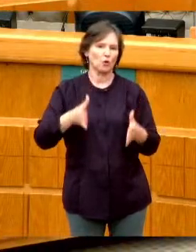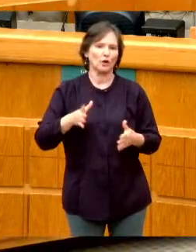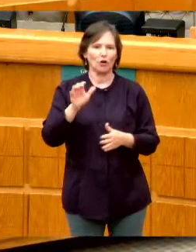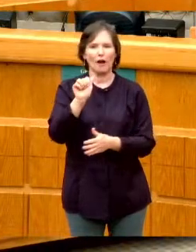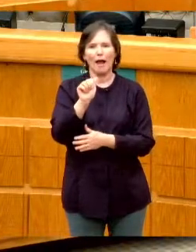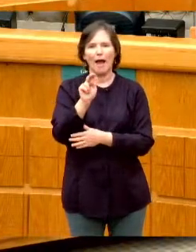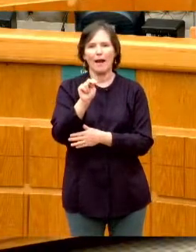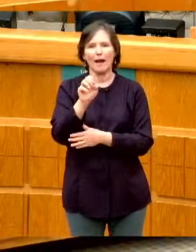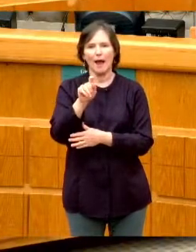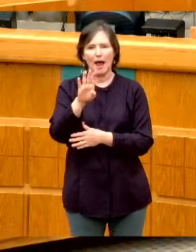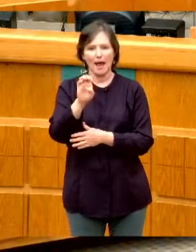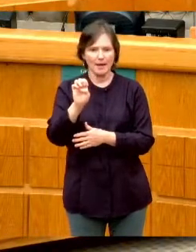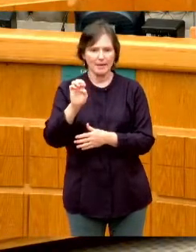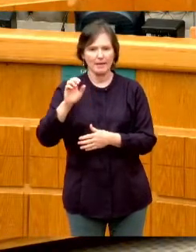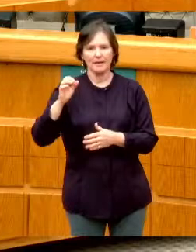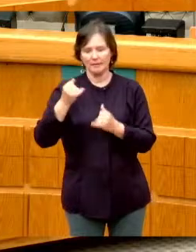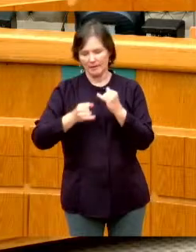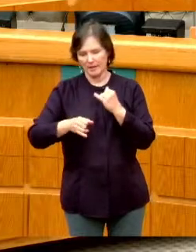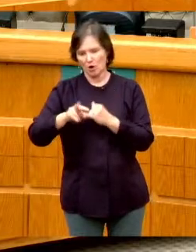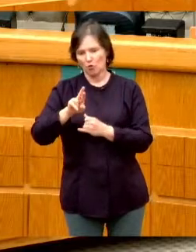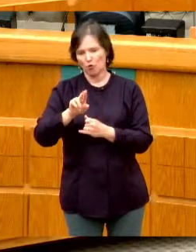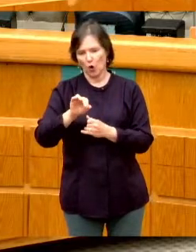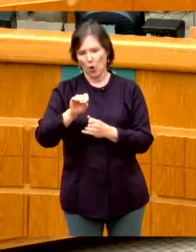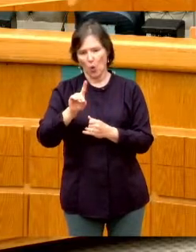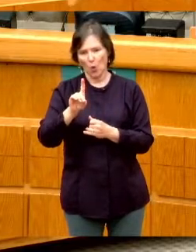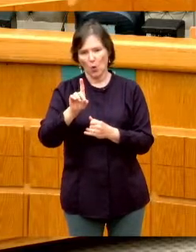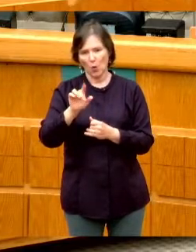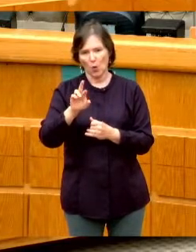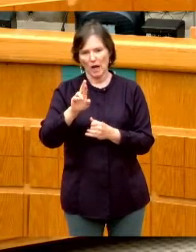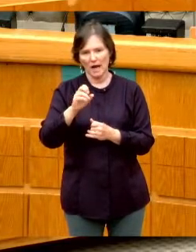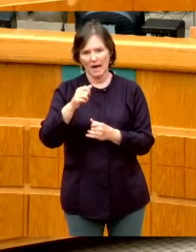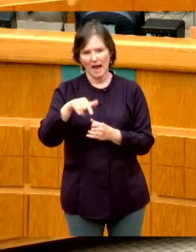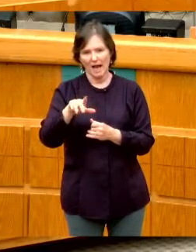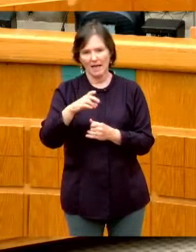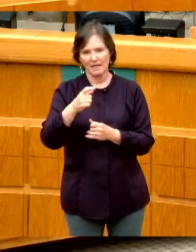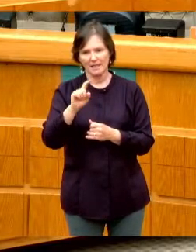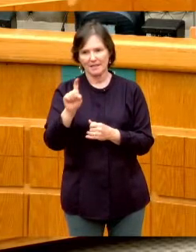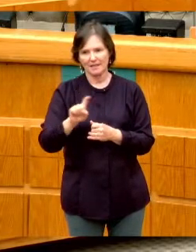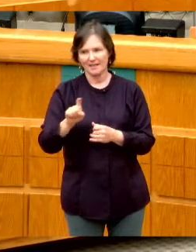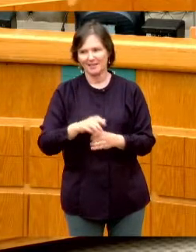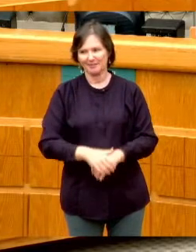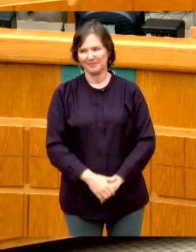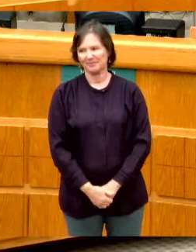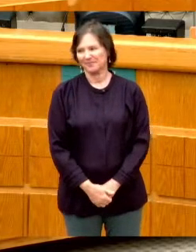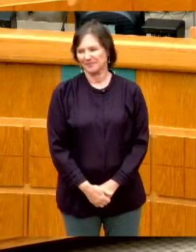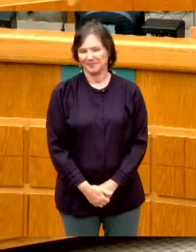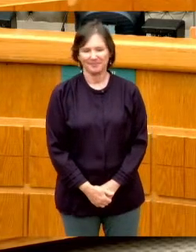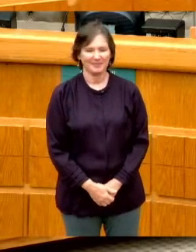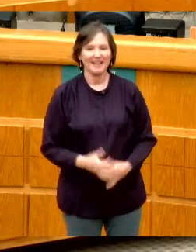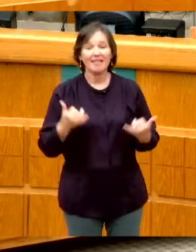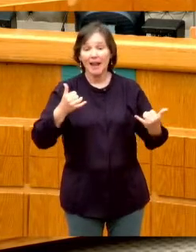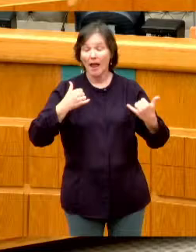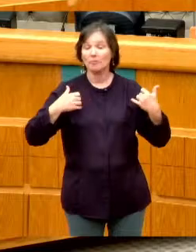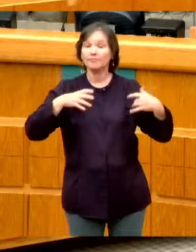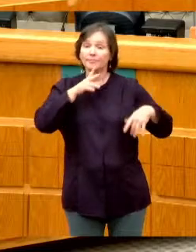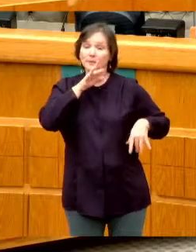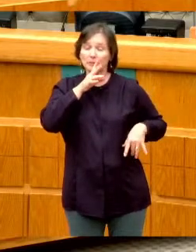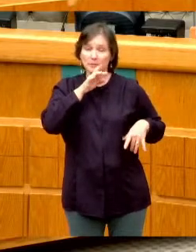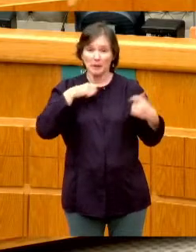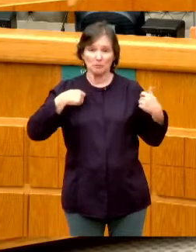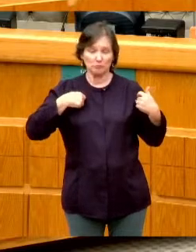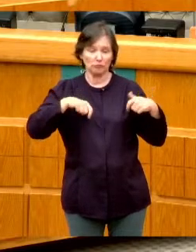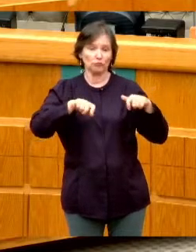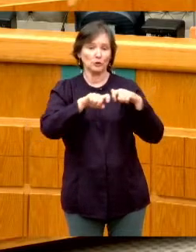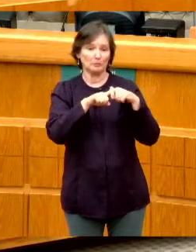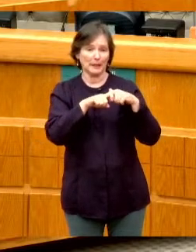SOS. Este programa es un orgullo de nuestra ciudad y el gobernador quiere aprender más sobre cómo hemos administrado ese programa para los más vulnerables y